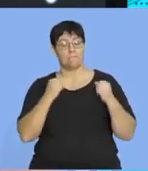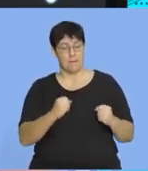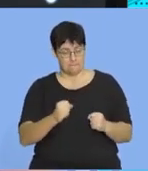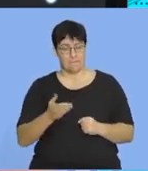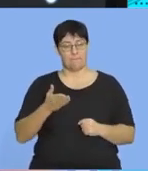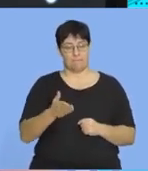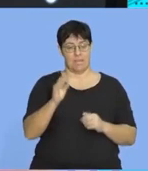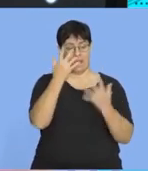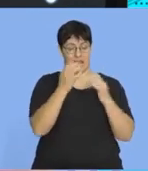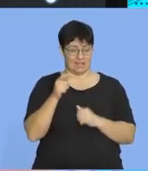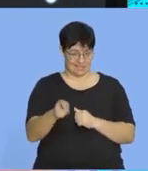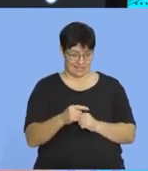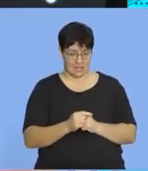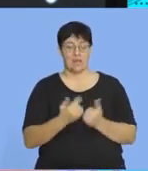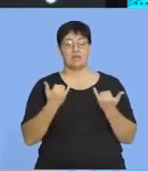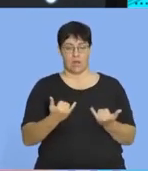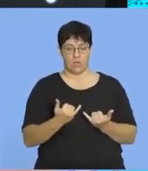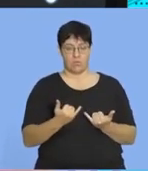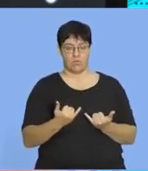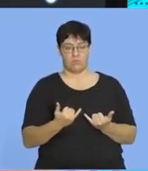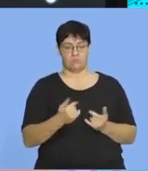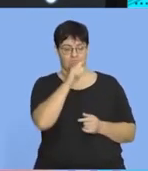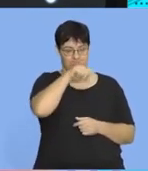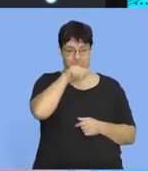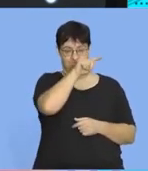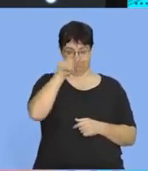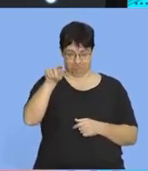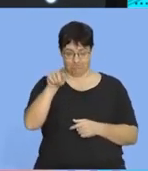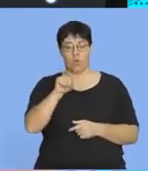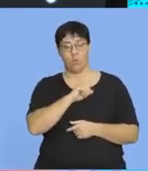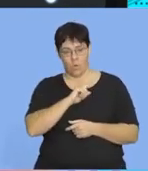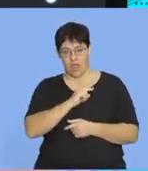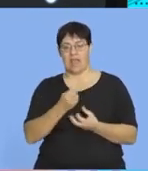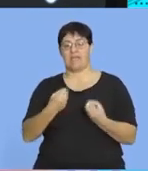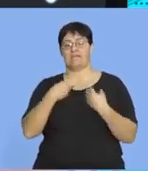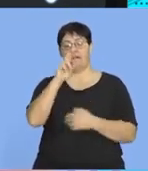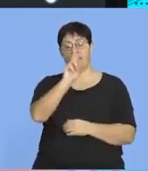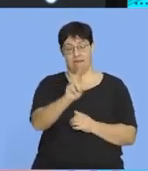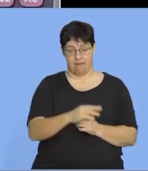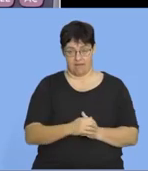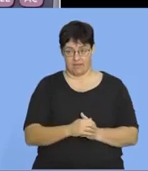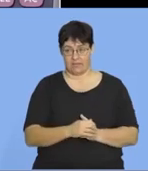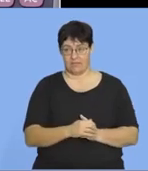that answer in my calculator, I'm now going to square root it, because that gives me R.